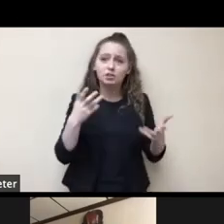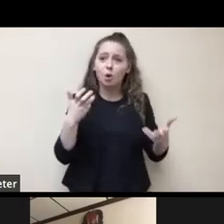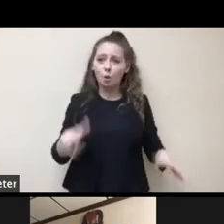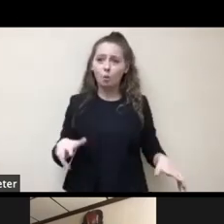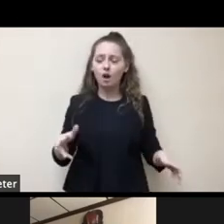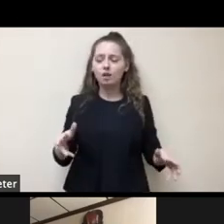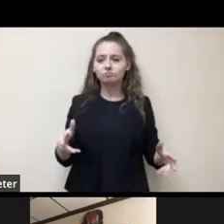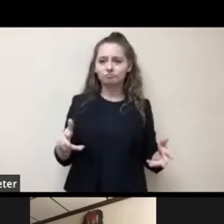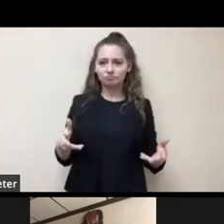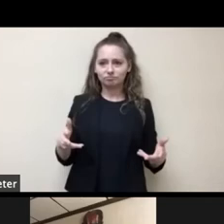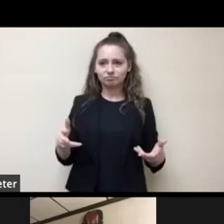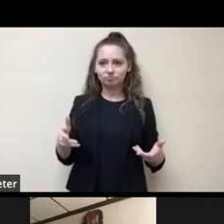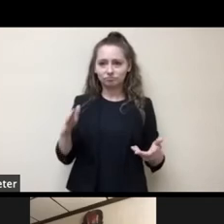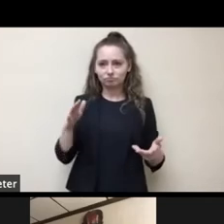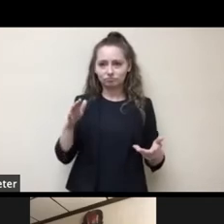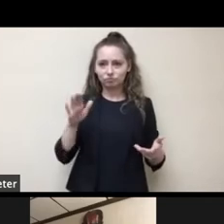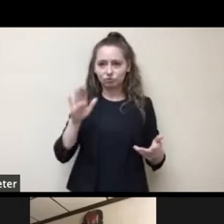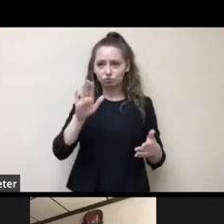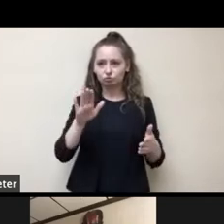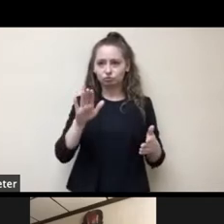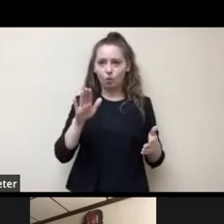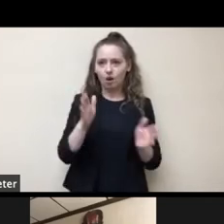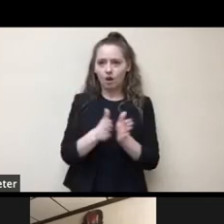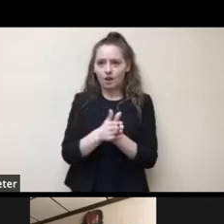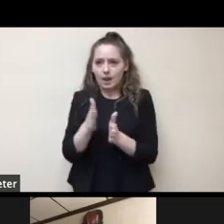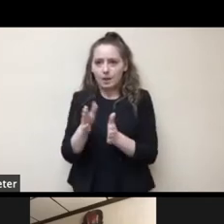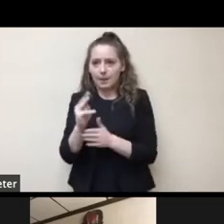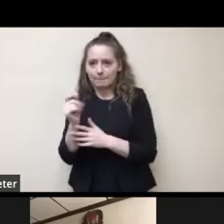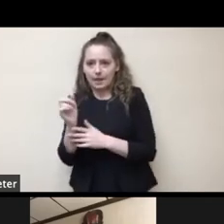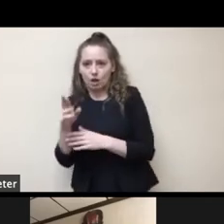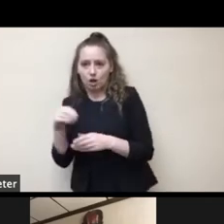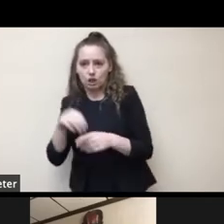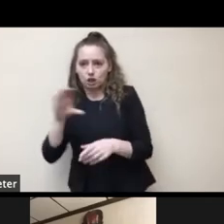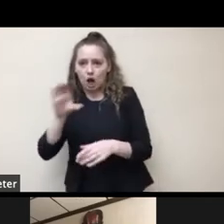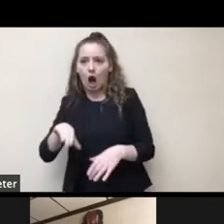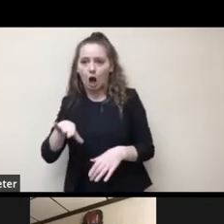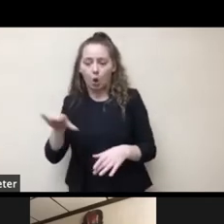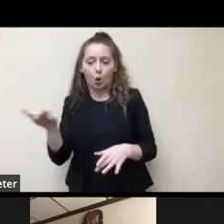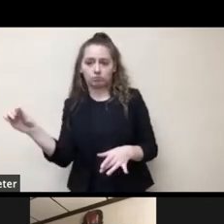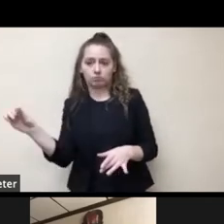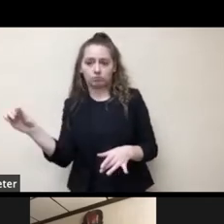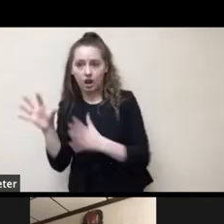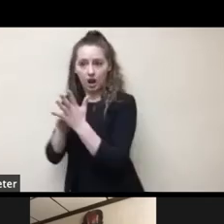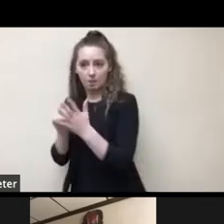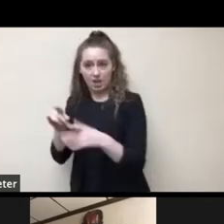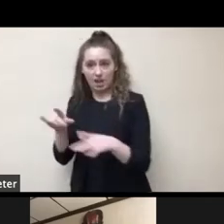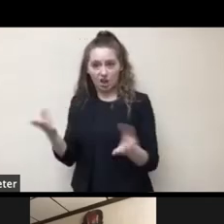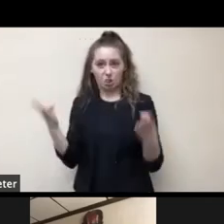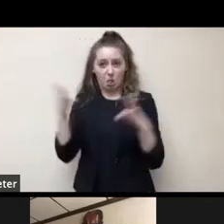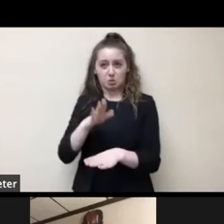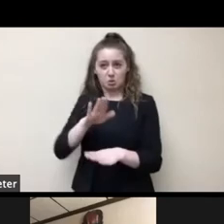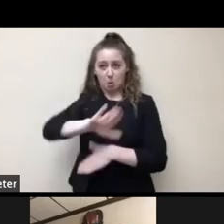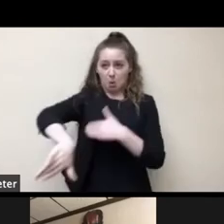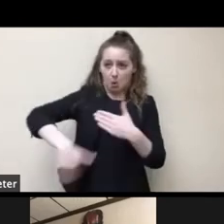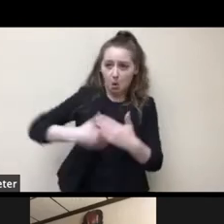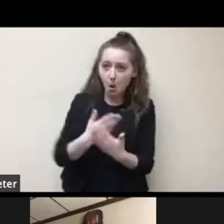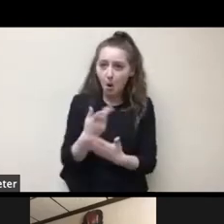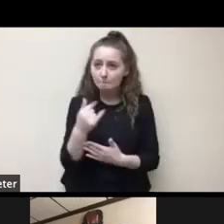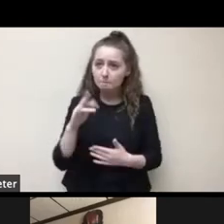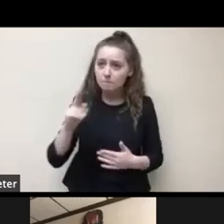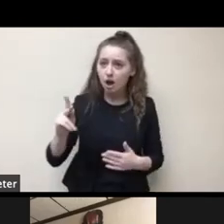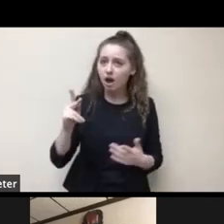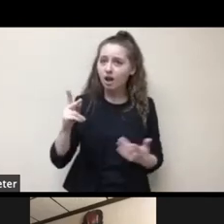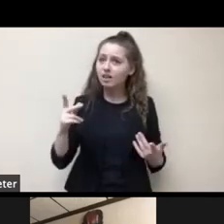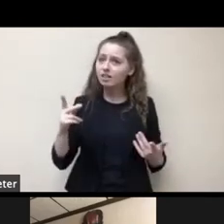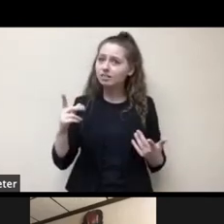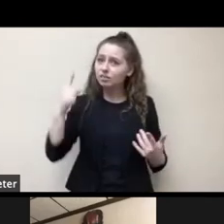neighboring mayor in Chicago, but and closing down the entire park. The thought is we're trying to